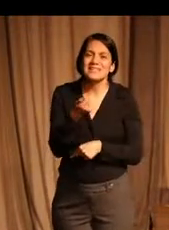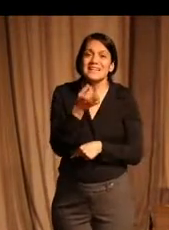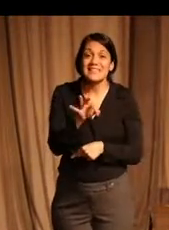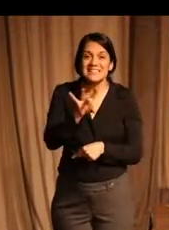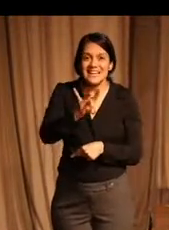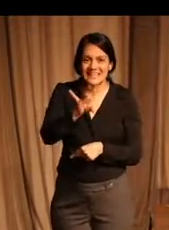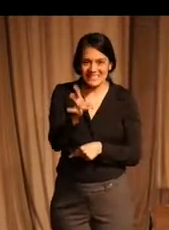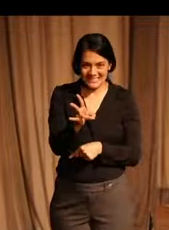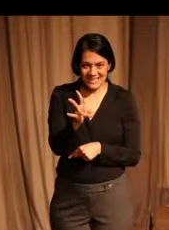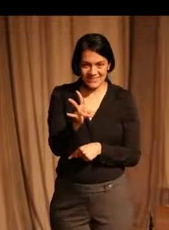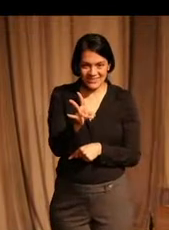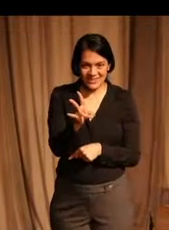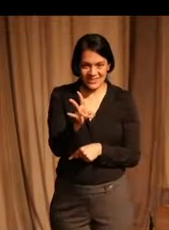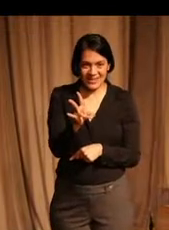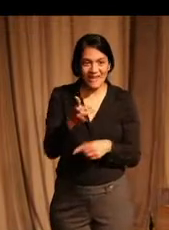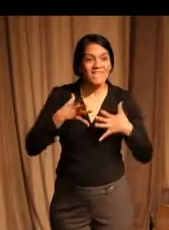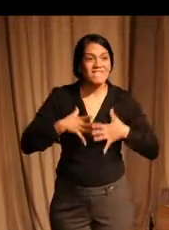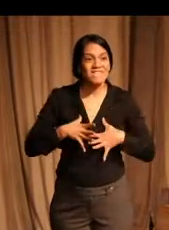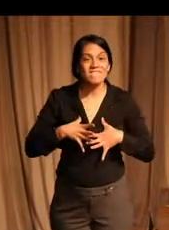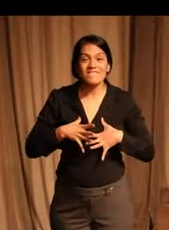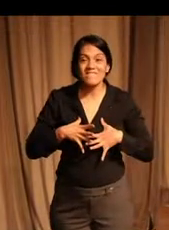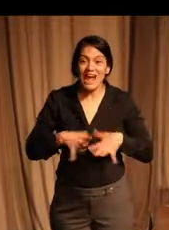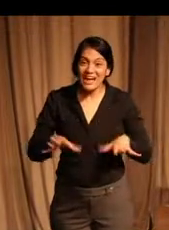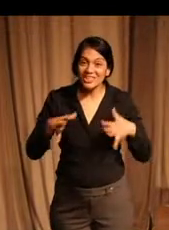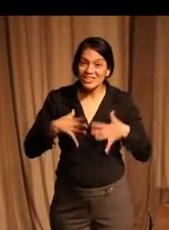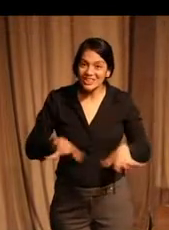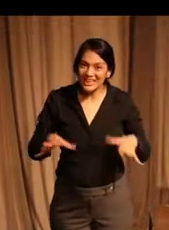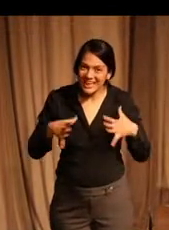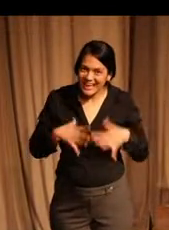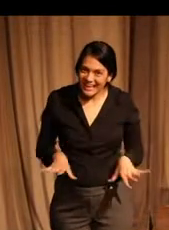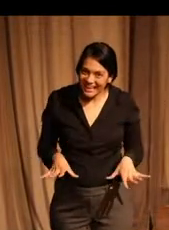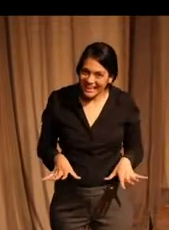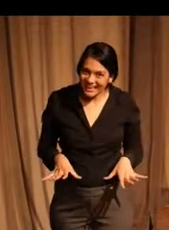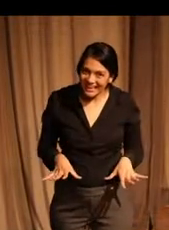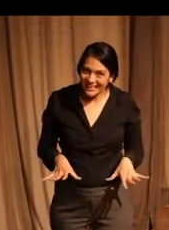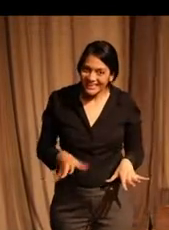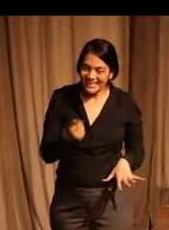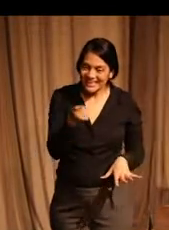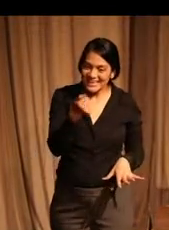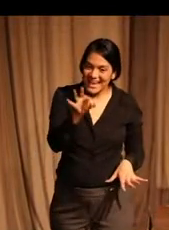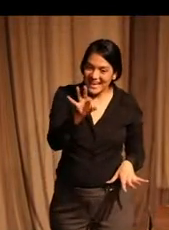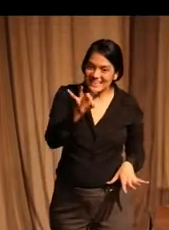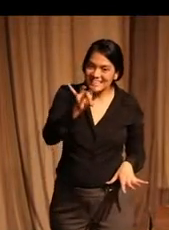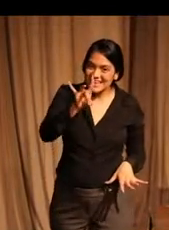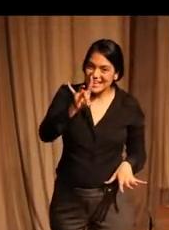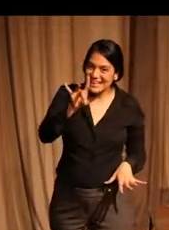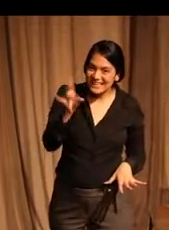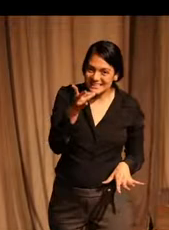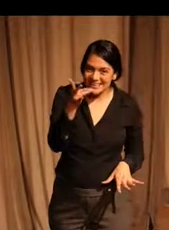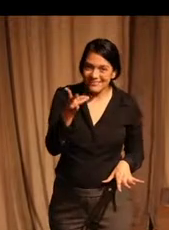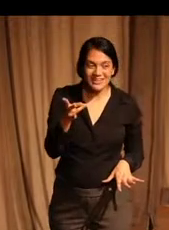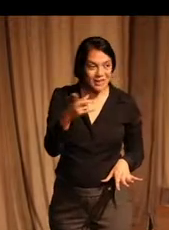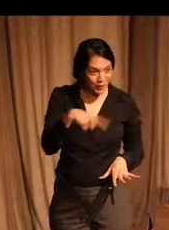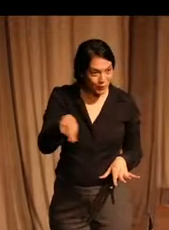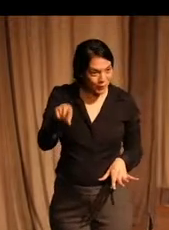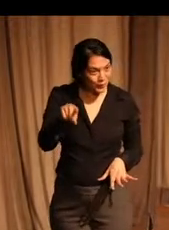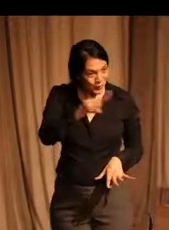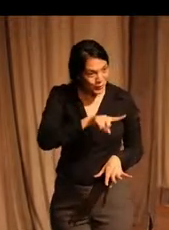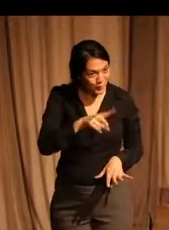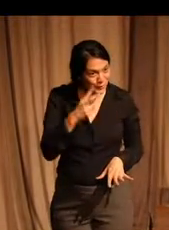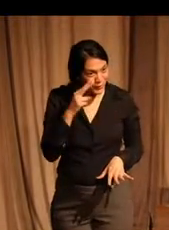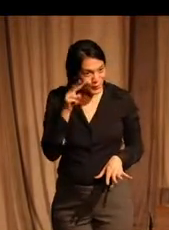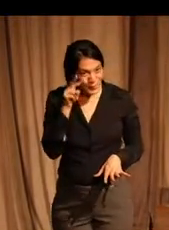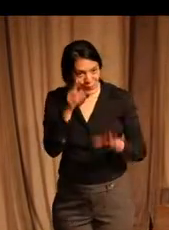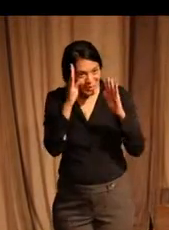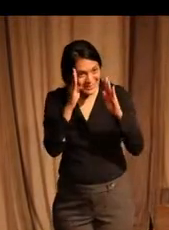1987 Negritude like, were you all there for the fashions though? Because as a child of the 80s, I was so here for the